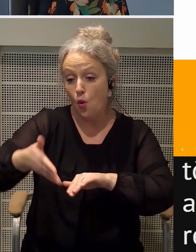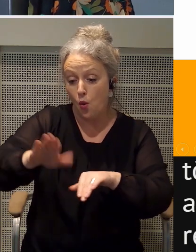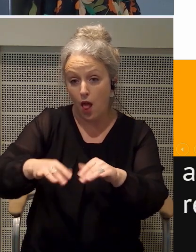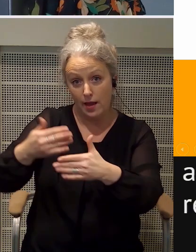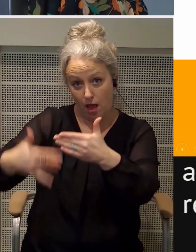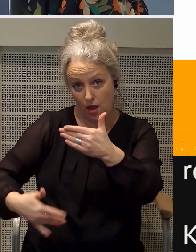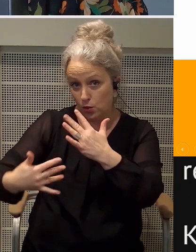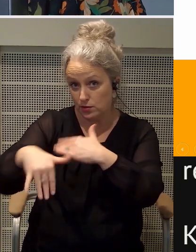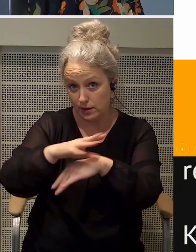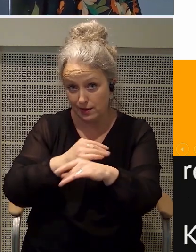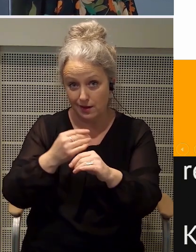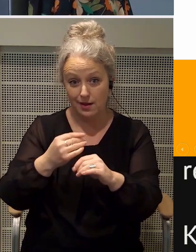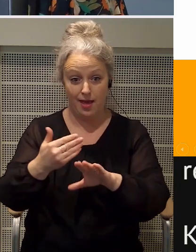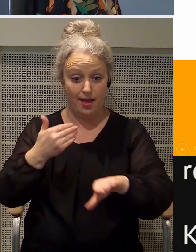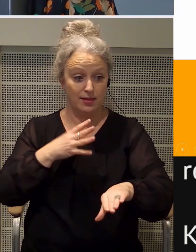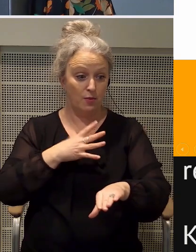resource intensive.